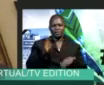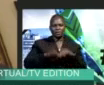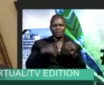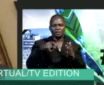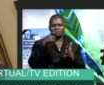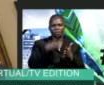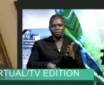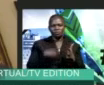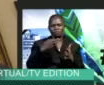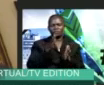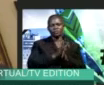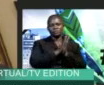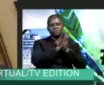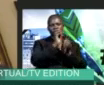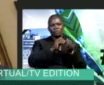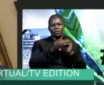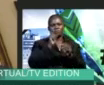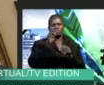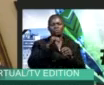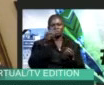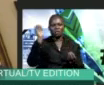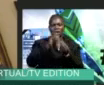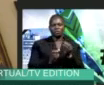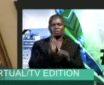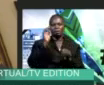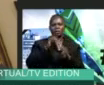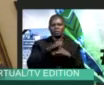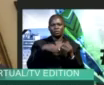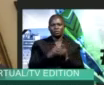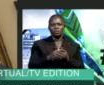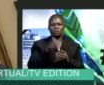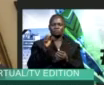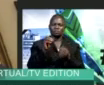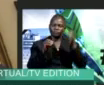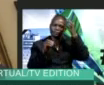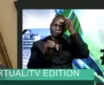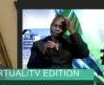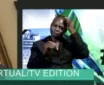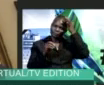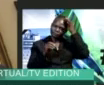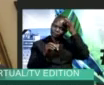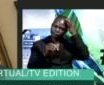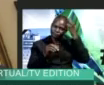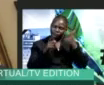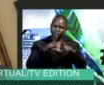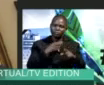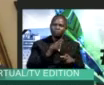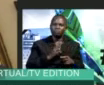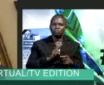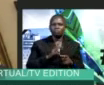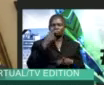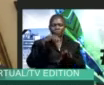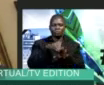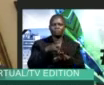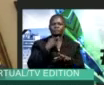cost of generation. The numbers will not add up at all. So let us